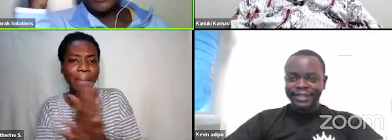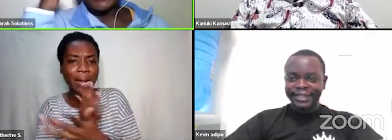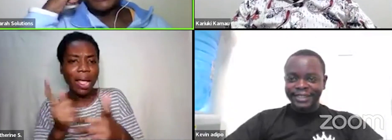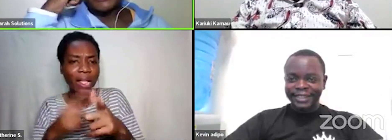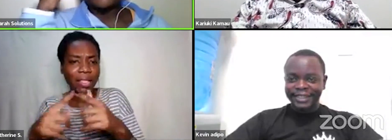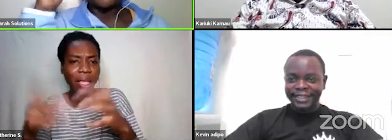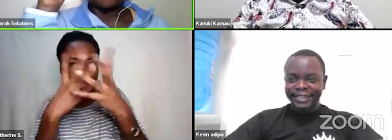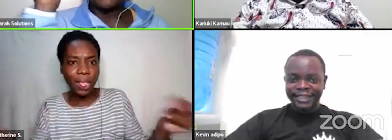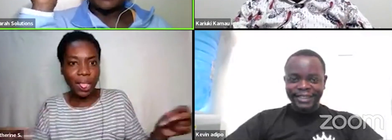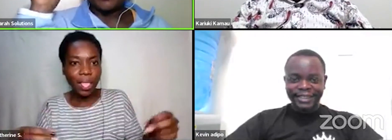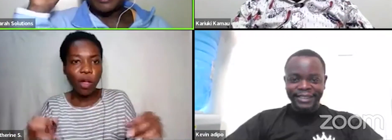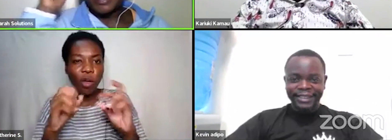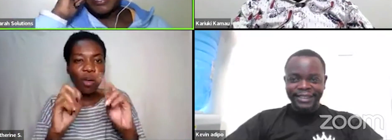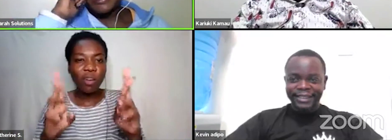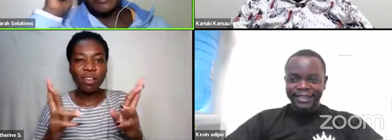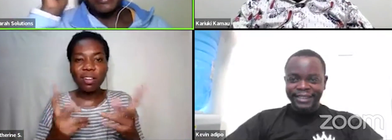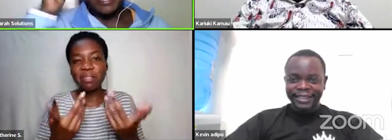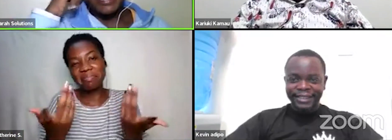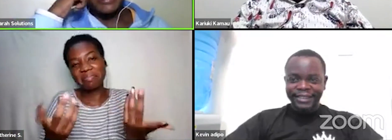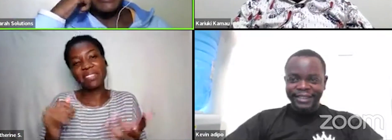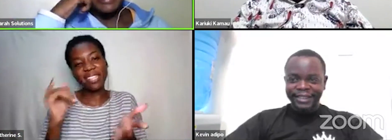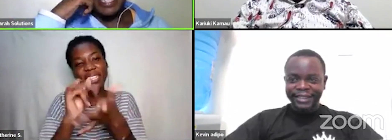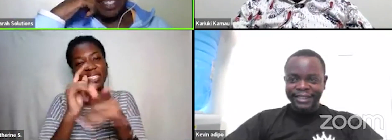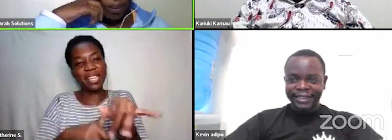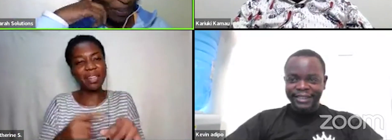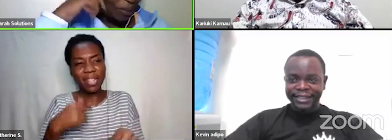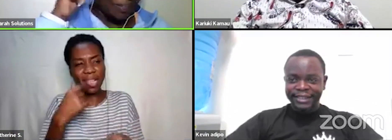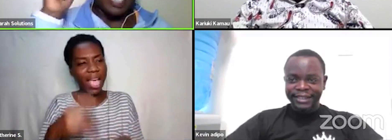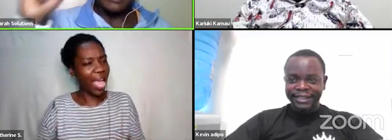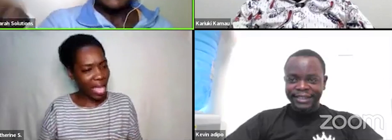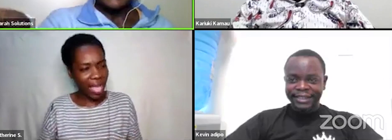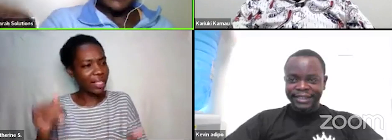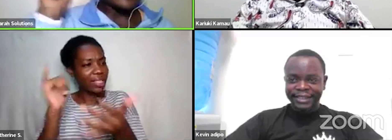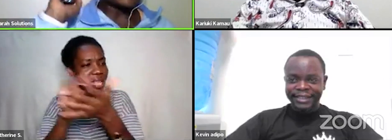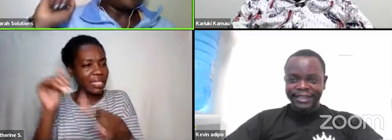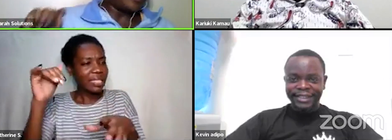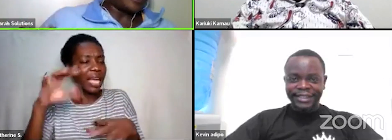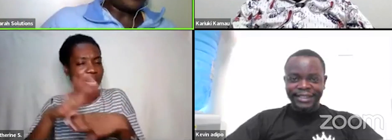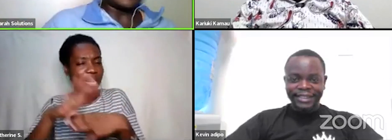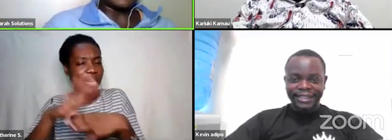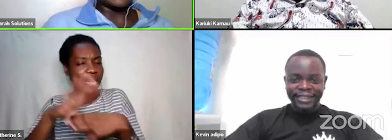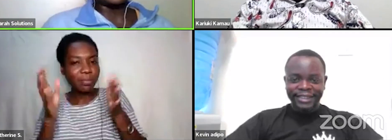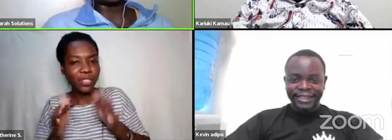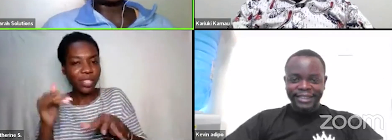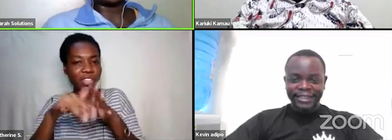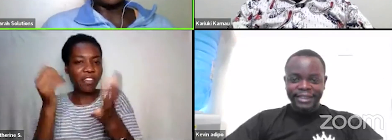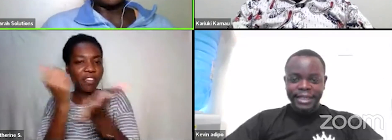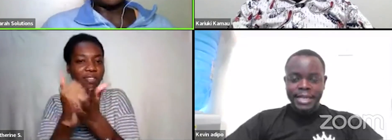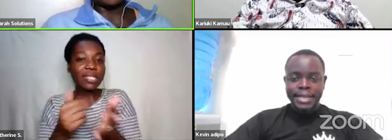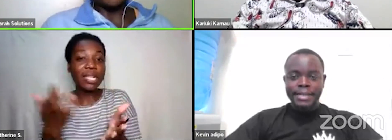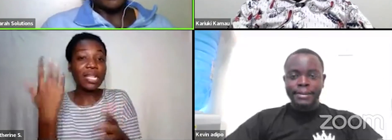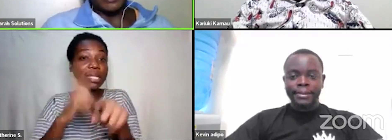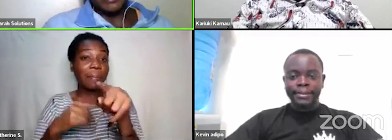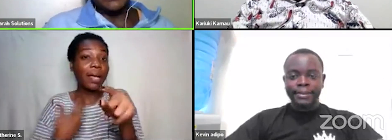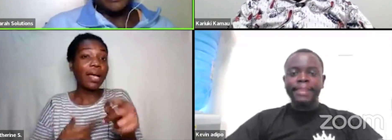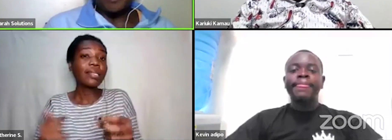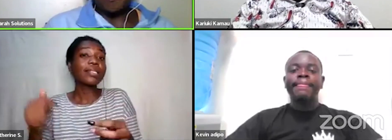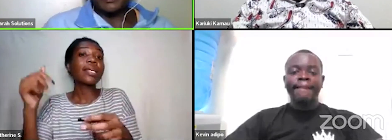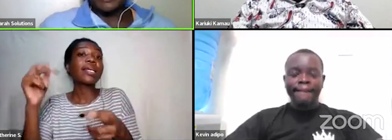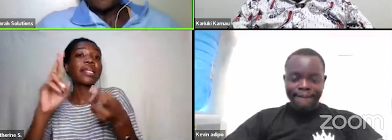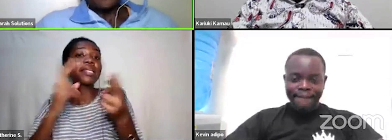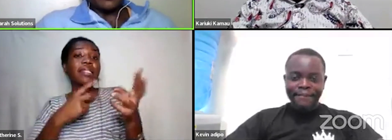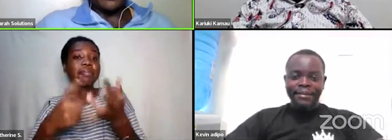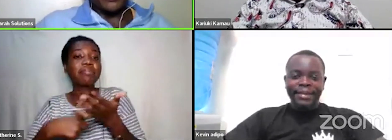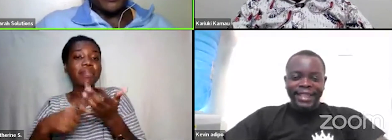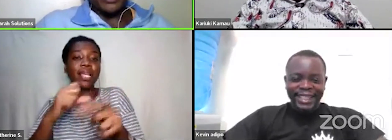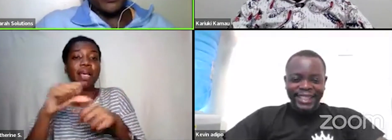us, that you know, boss, he was telling us, hey, that intern in the office, my friend. The last time he was here, we were discussing relationships at work. I see you,